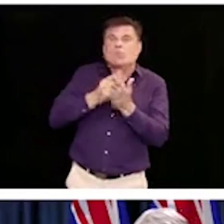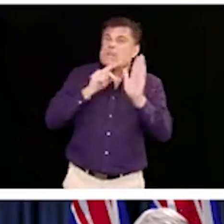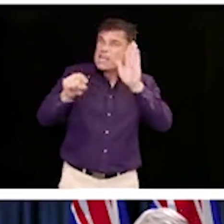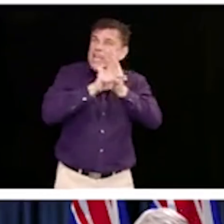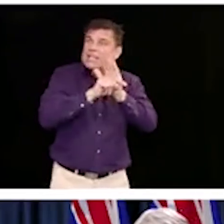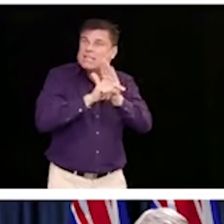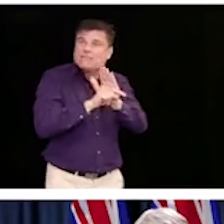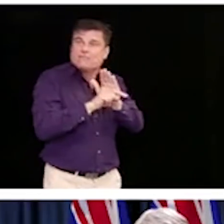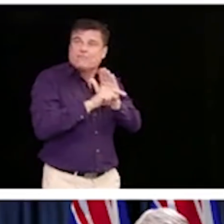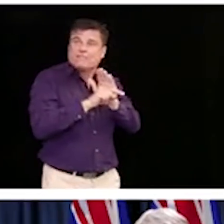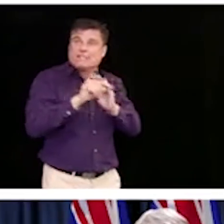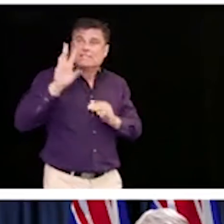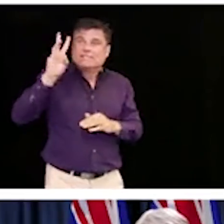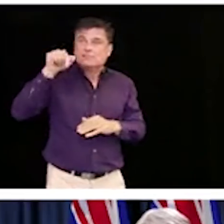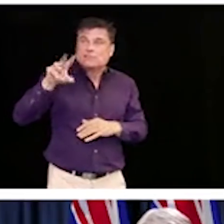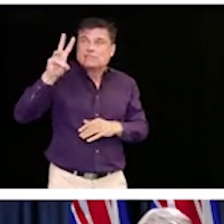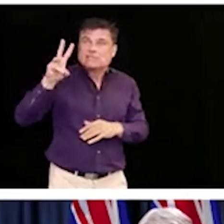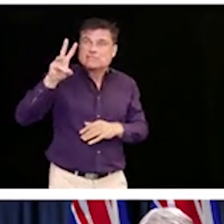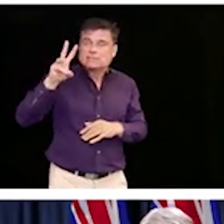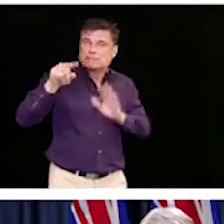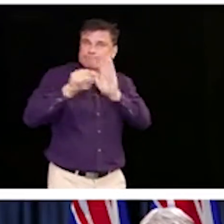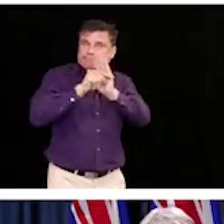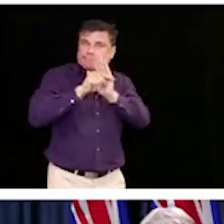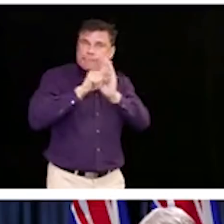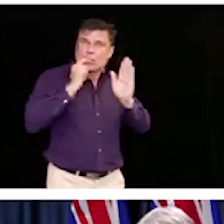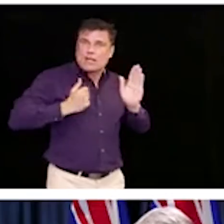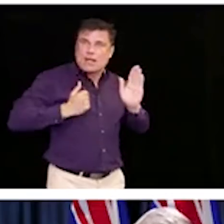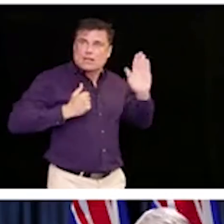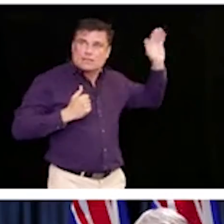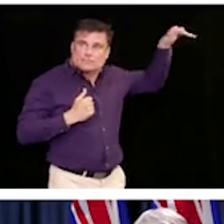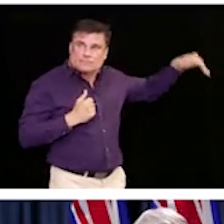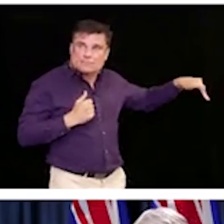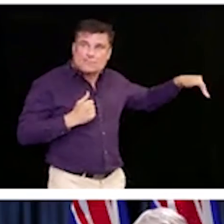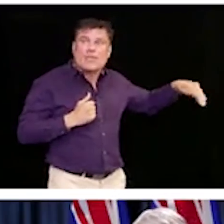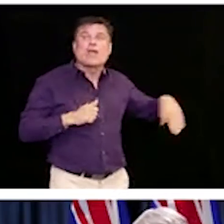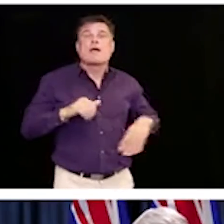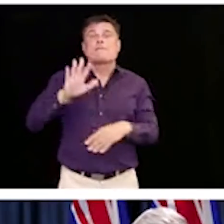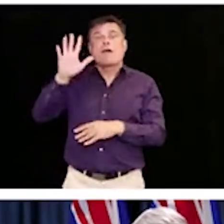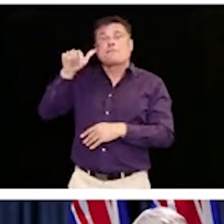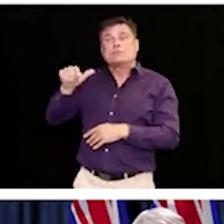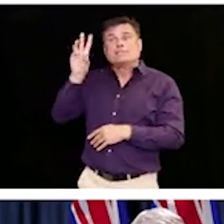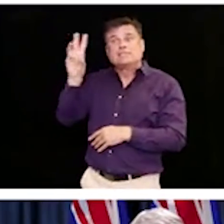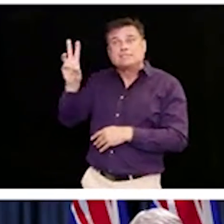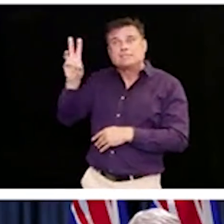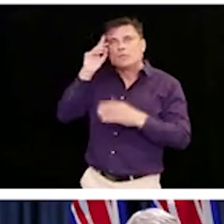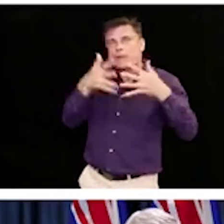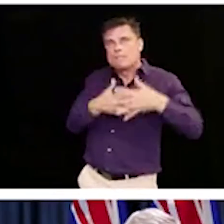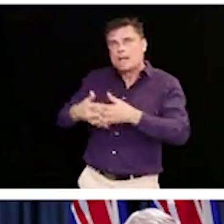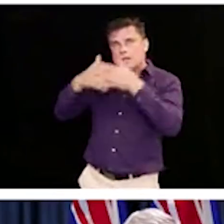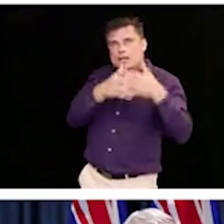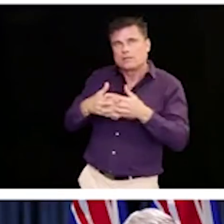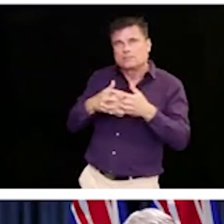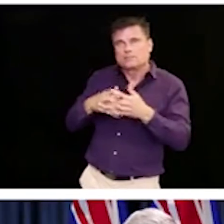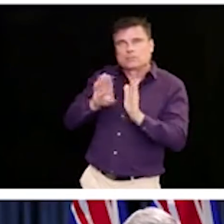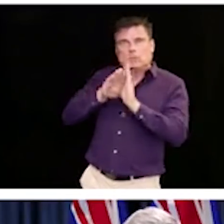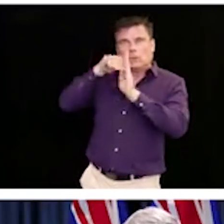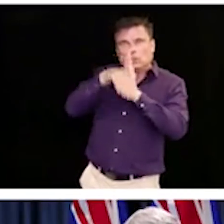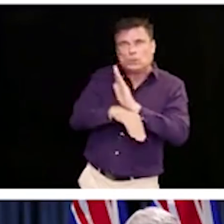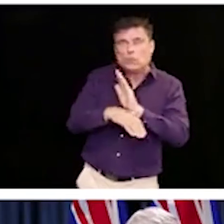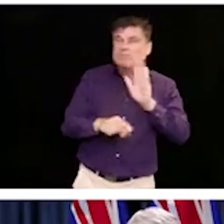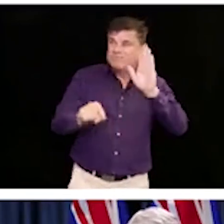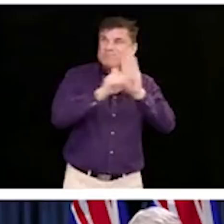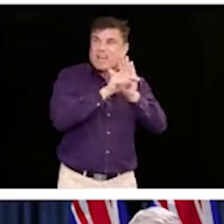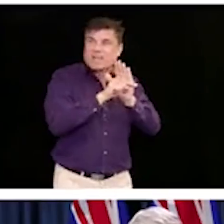for Canada, negative 5.6% for US, growth up in China but only by 1.4%,